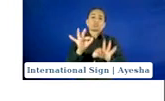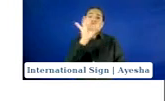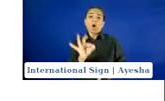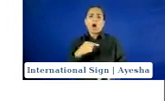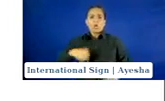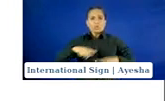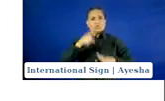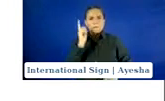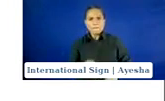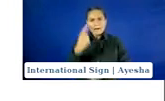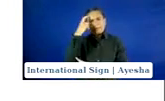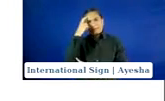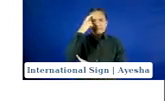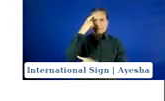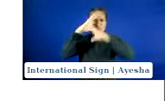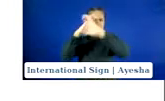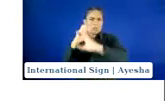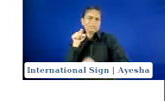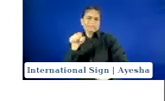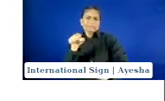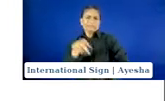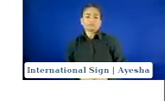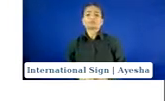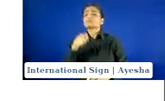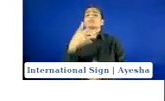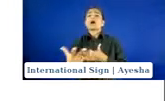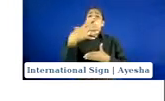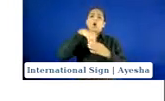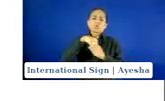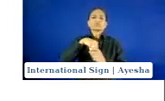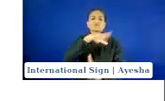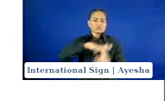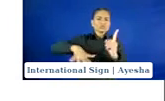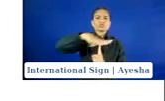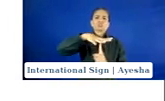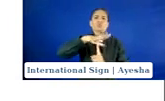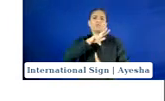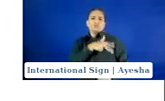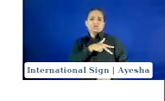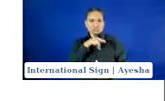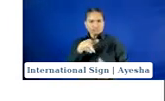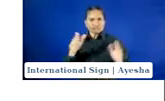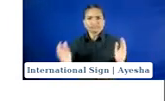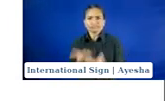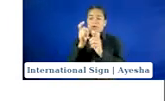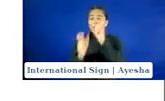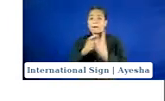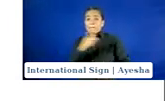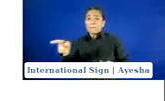leaders, practitioners is strengthened, and that vulnerable groups are informed about their social protection rights and